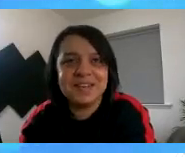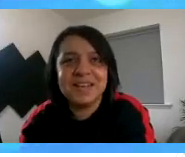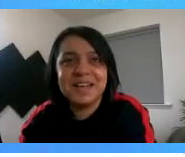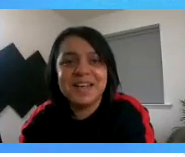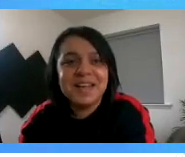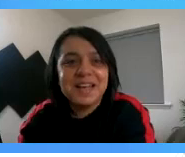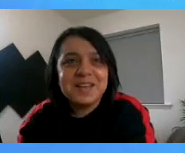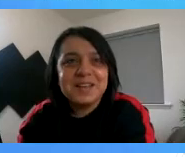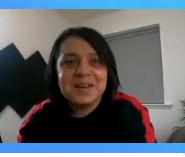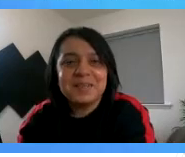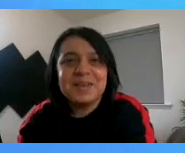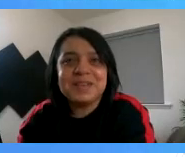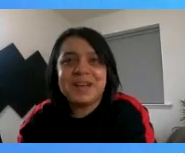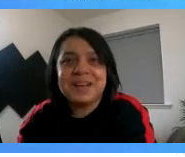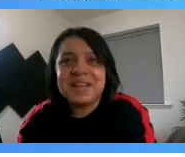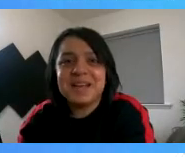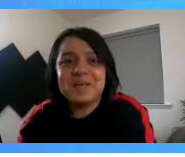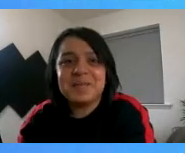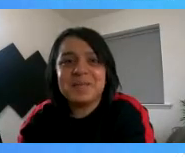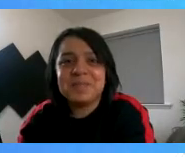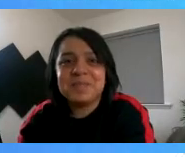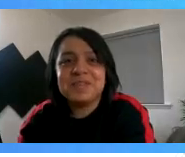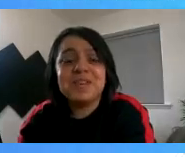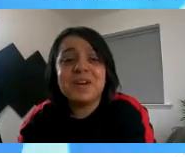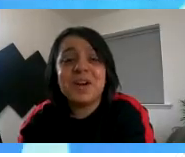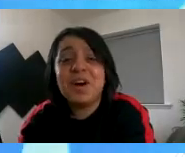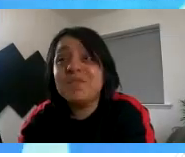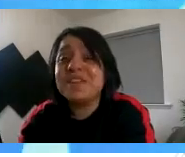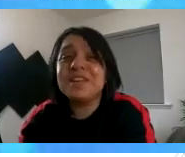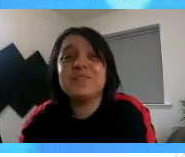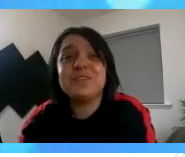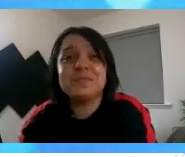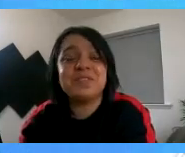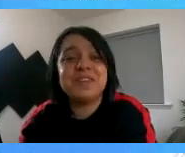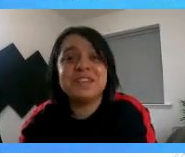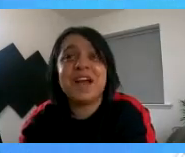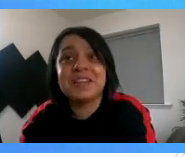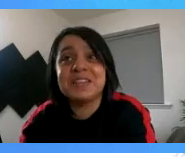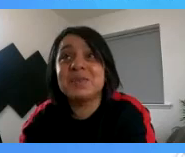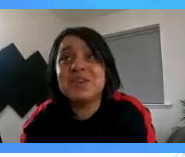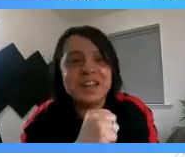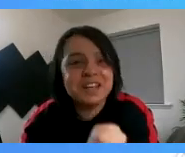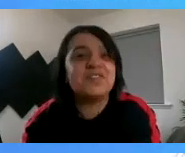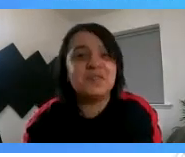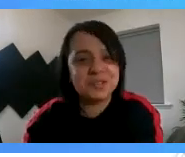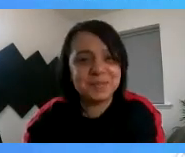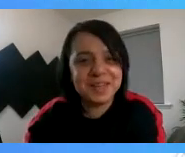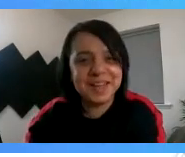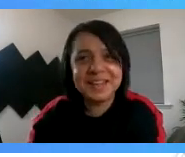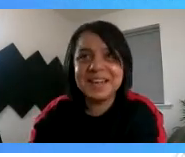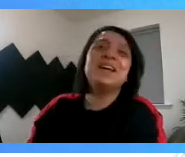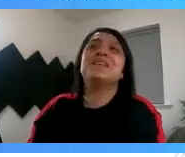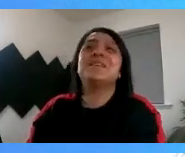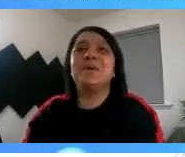yesterday. So that means that you guys hopefully enjoyed some stuff unless you're forced to be